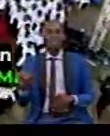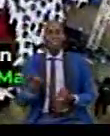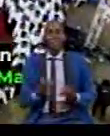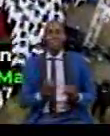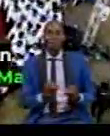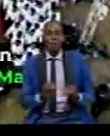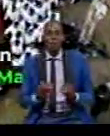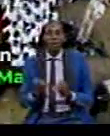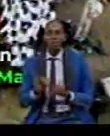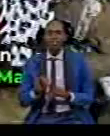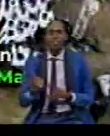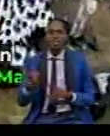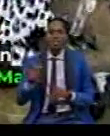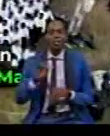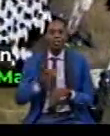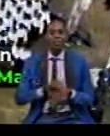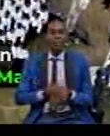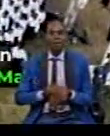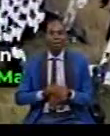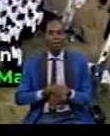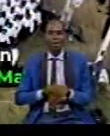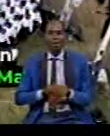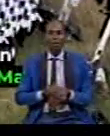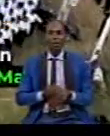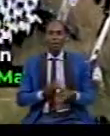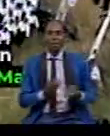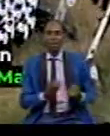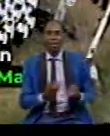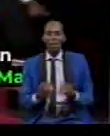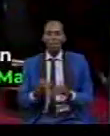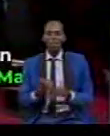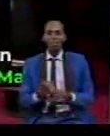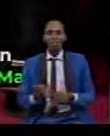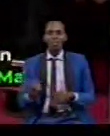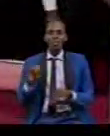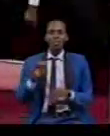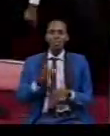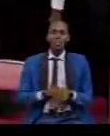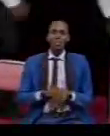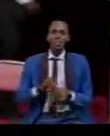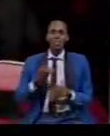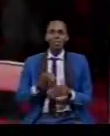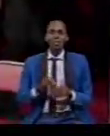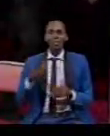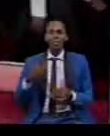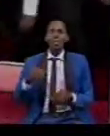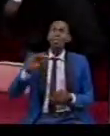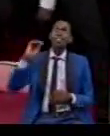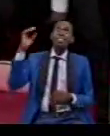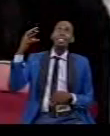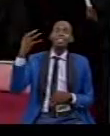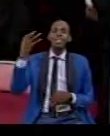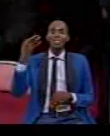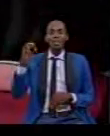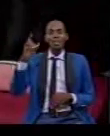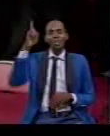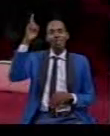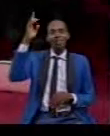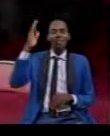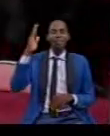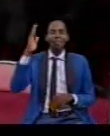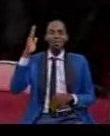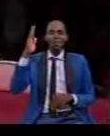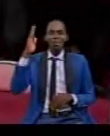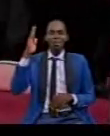234-915-444-9263. You can send a WhatsApp message. You can also send on Telegram. You can send a